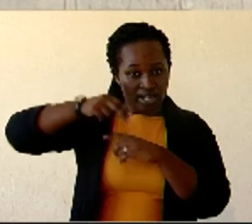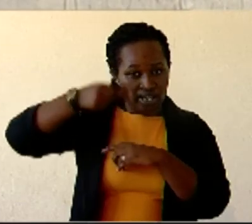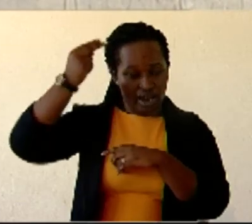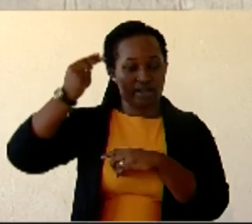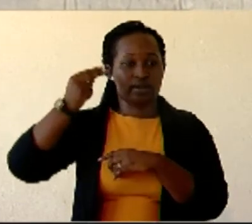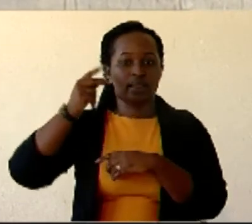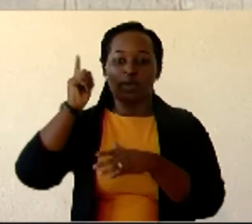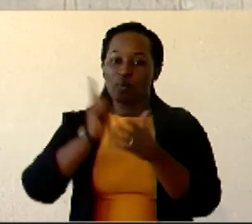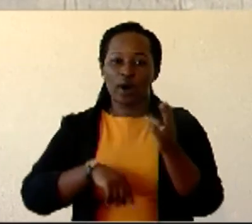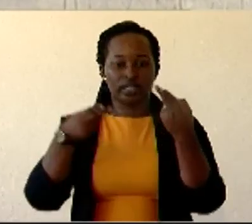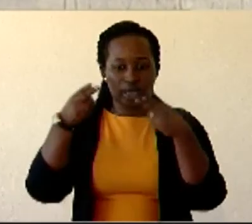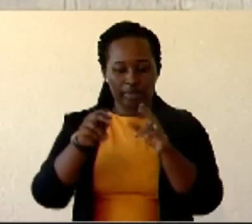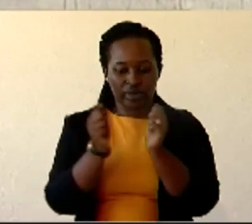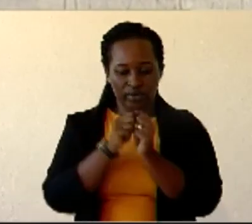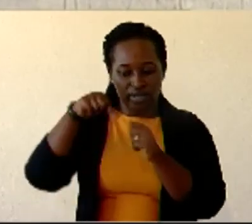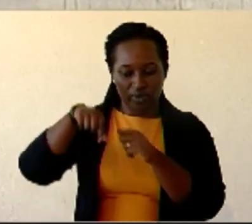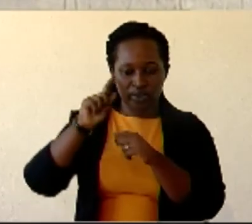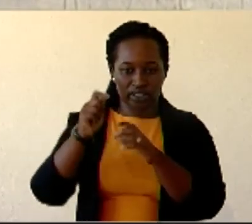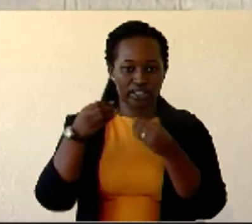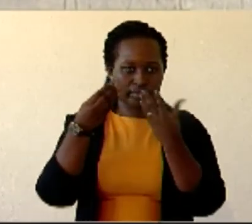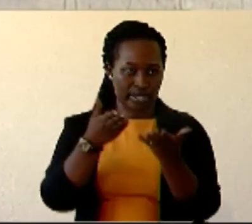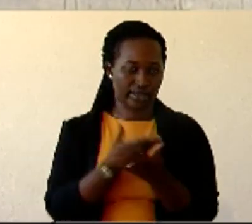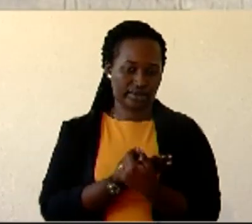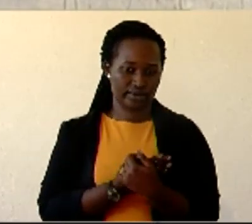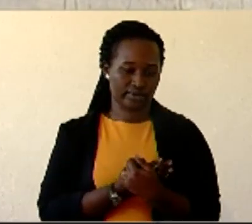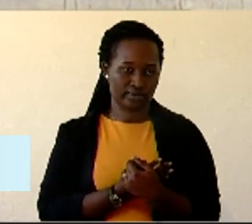low, what happens to the quantity supplied? So